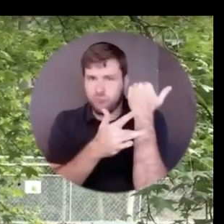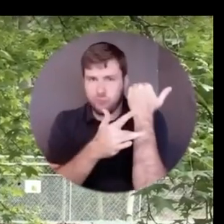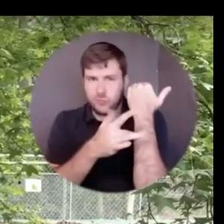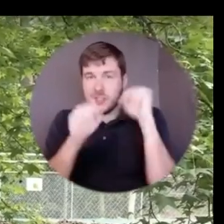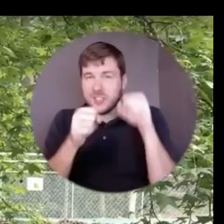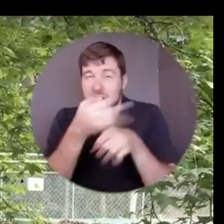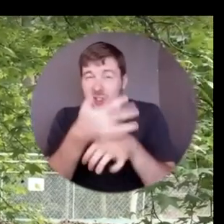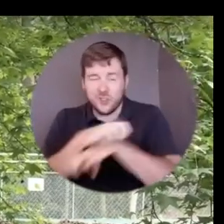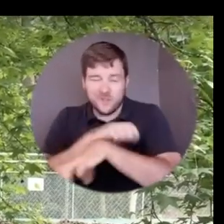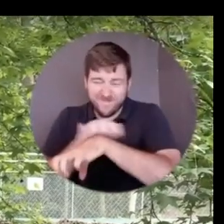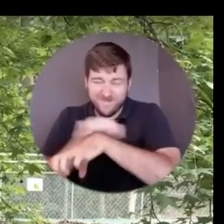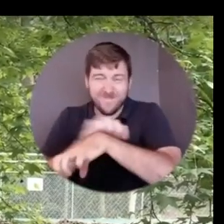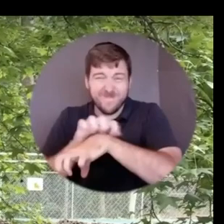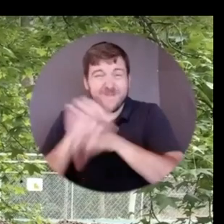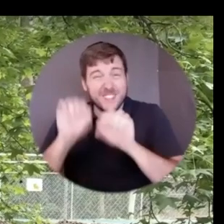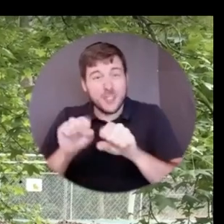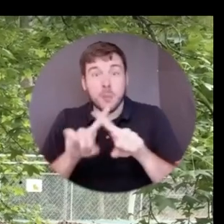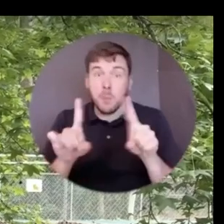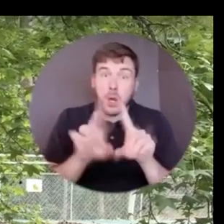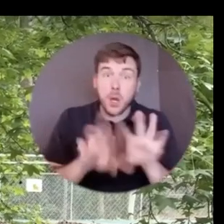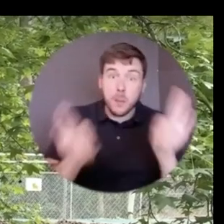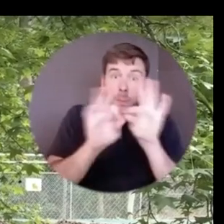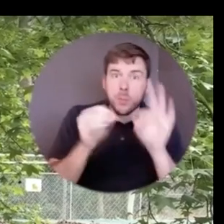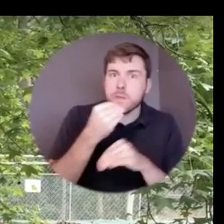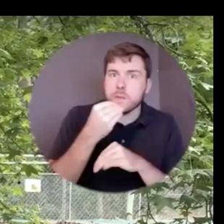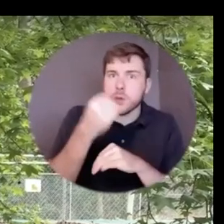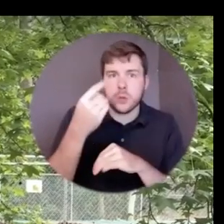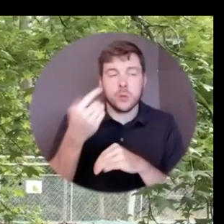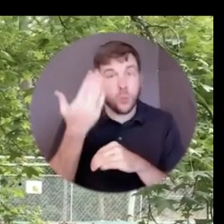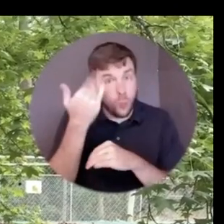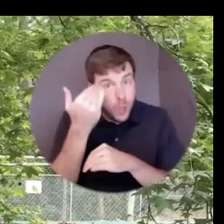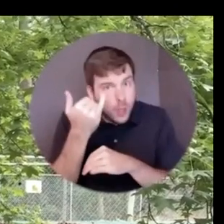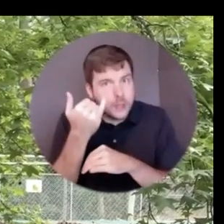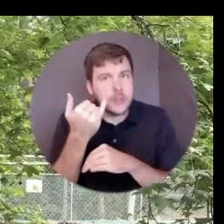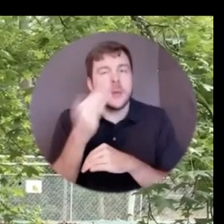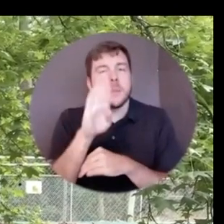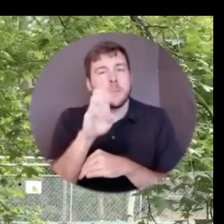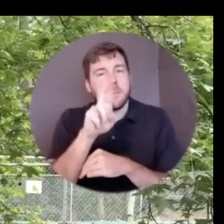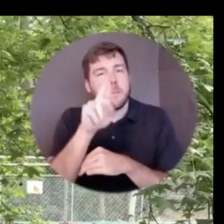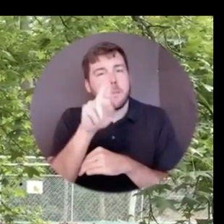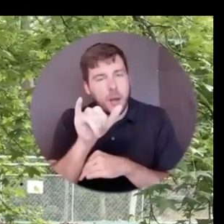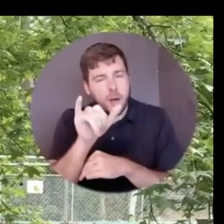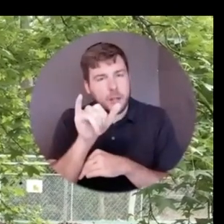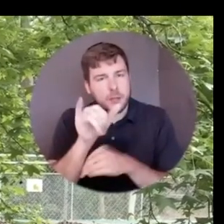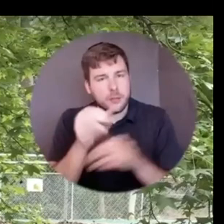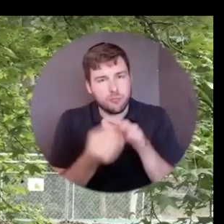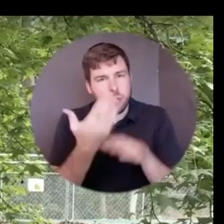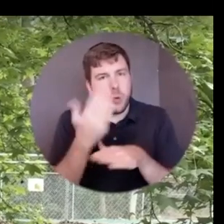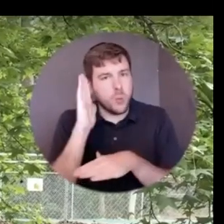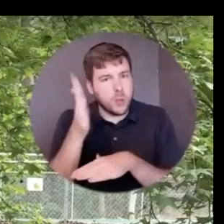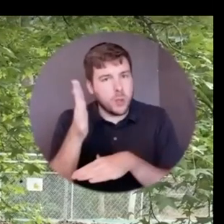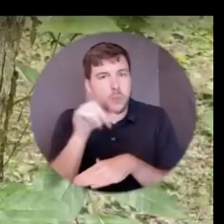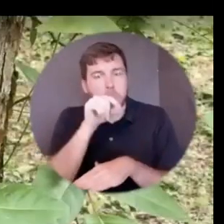a really important food source in the late winter and in the fall because it makes really nice berries that birds and deer don't have